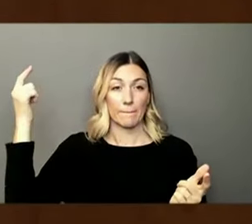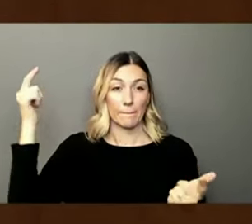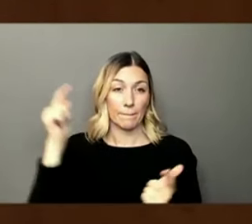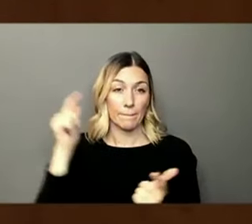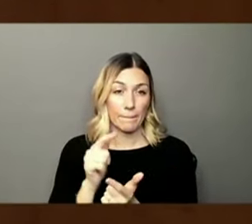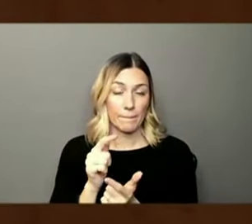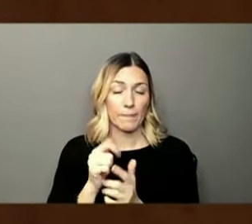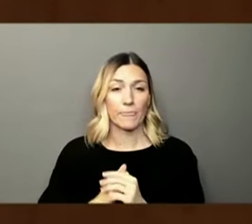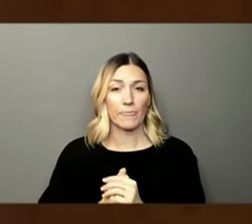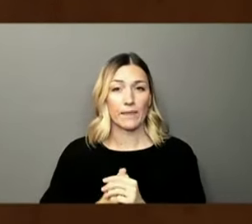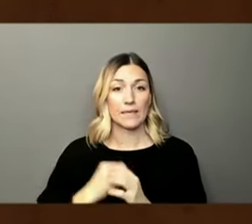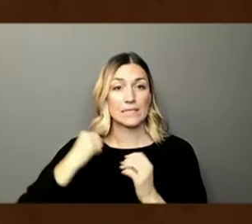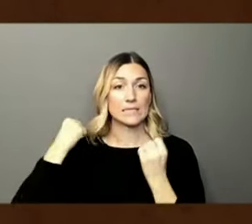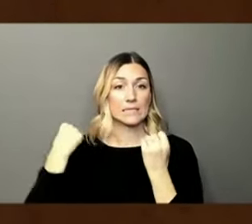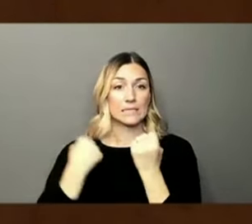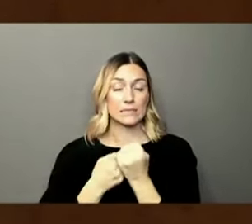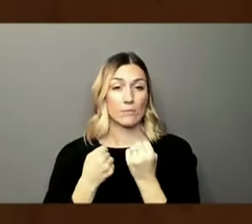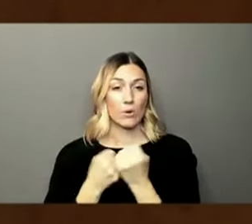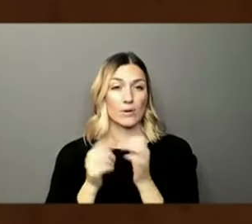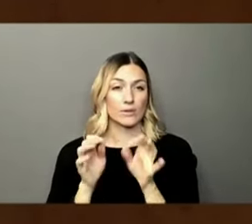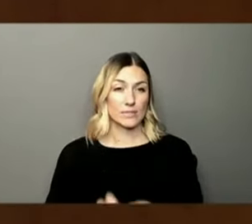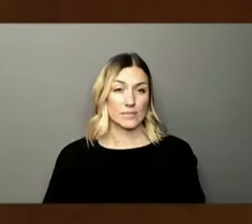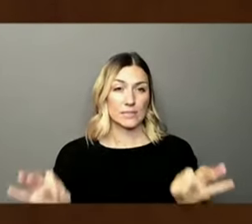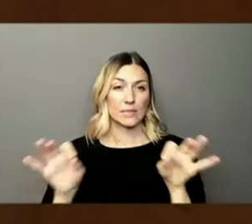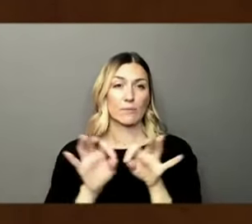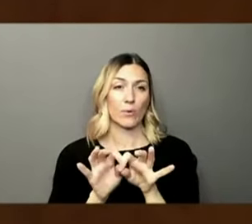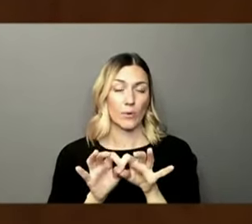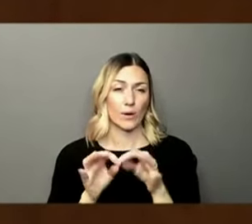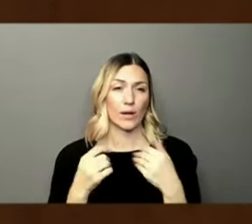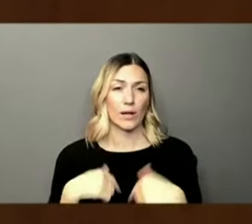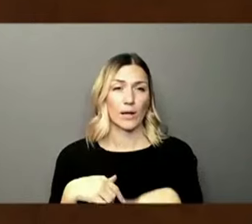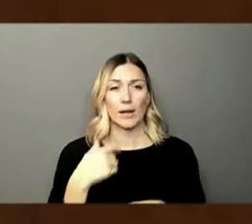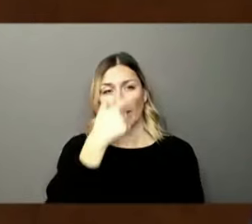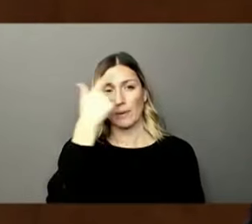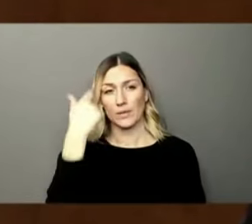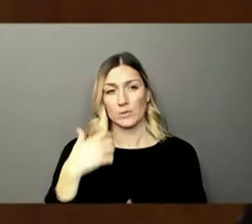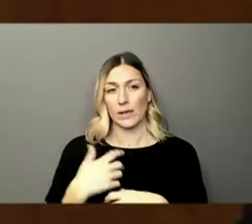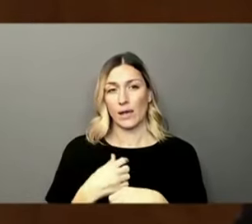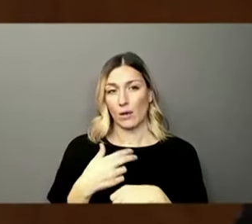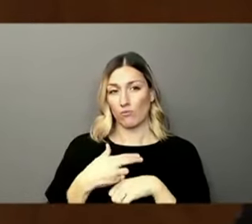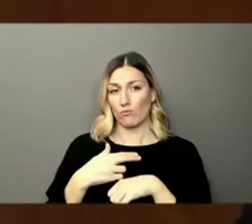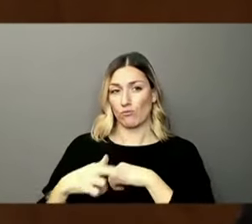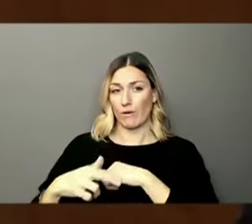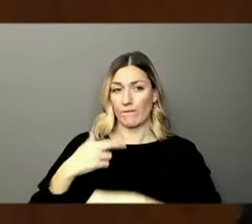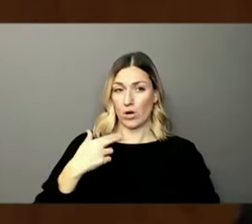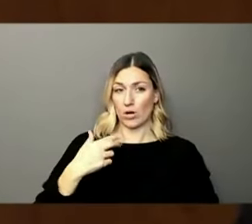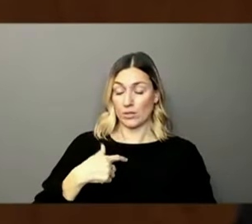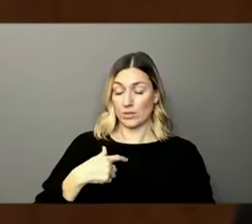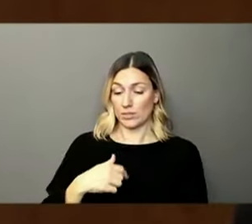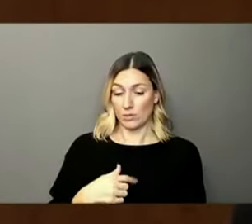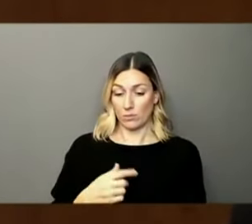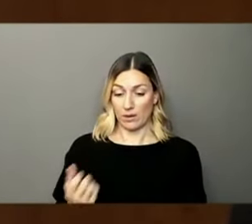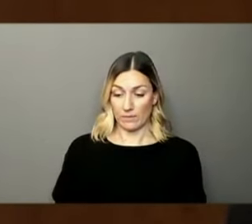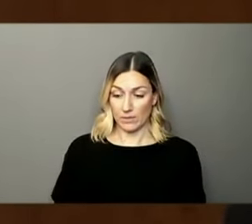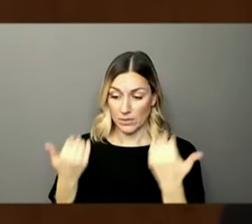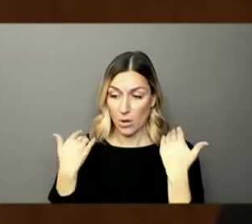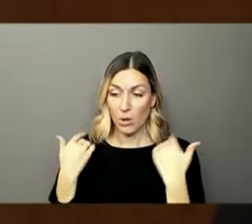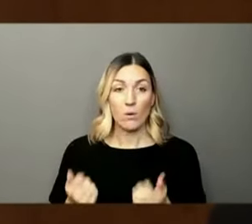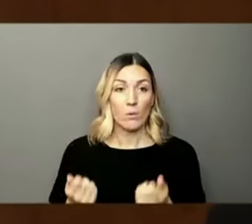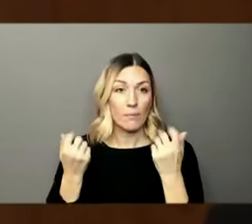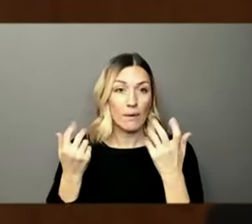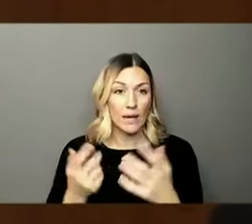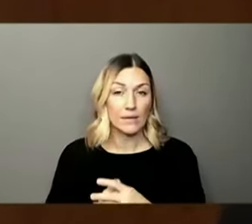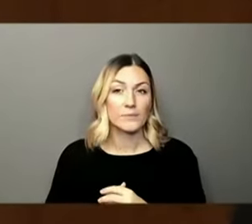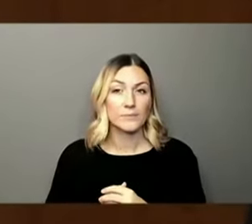having the support is really important, especially since we receive these referrals and we become pretty saturated in our clinics to be able to see these